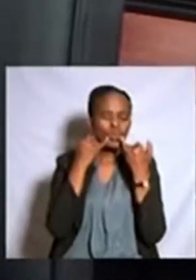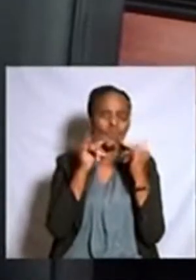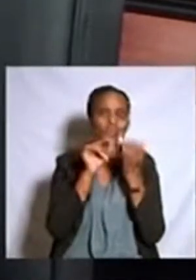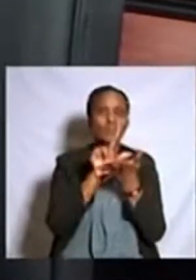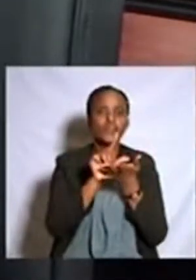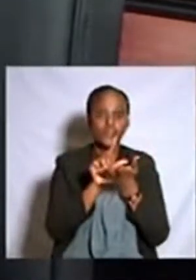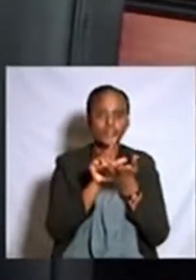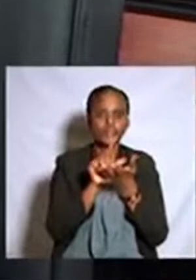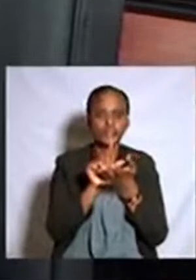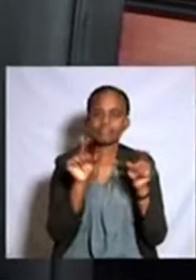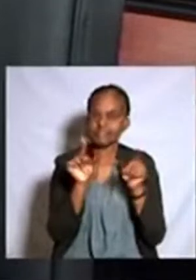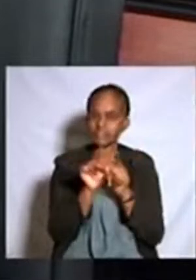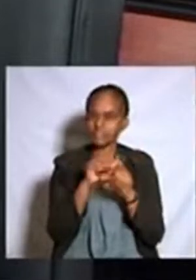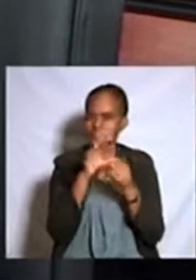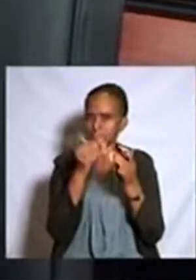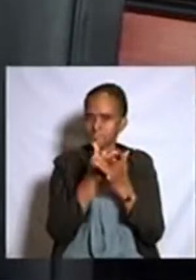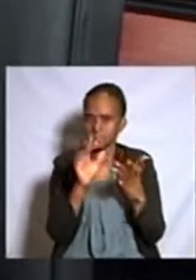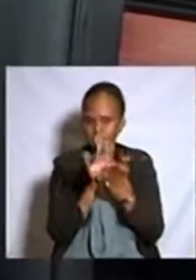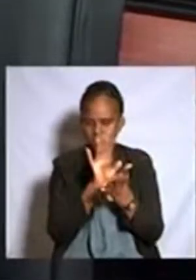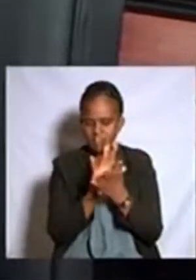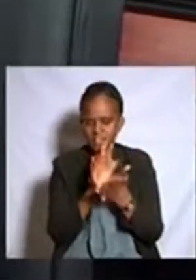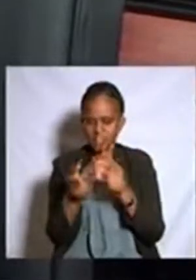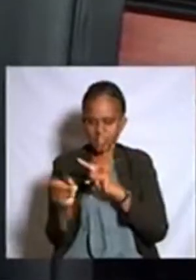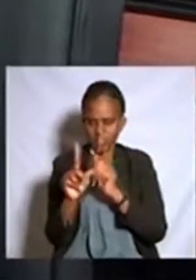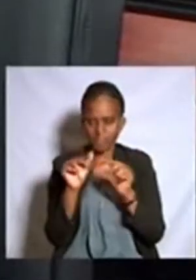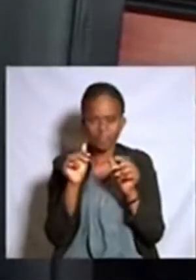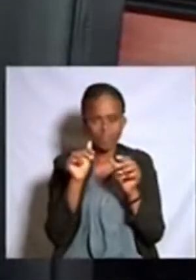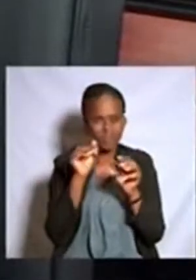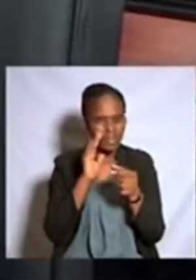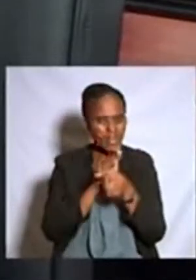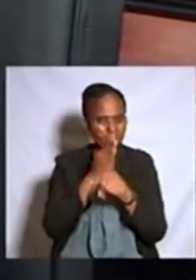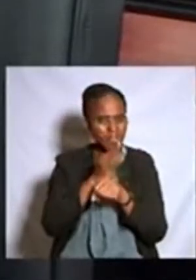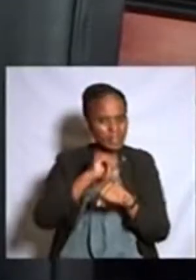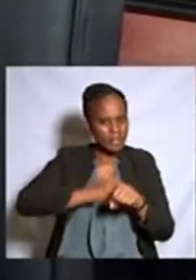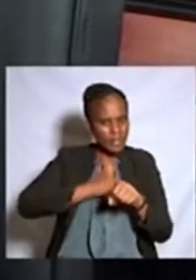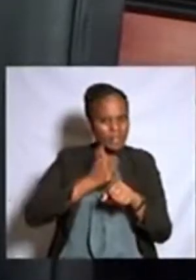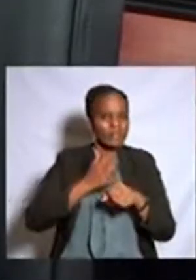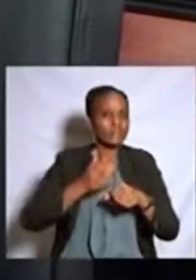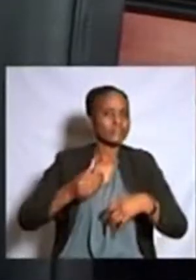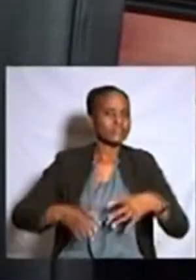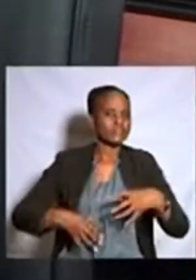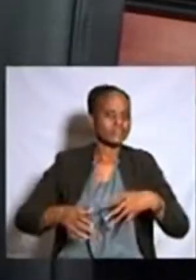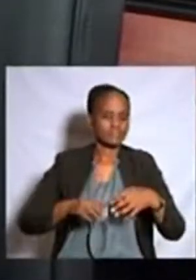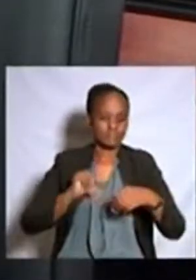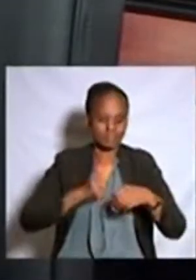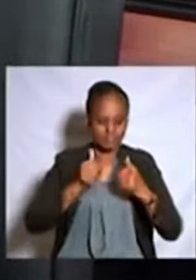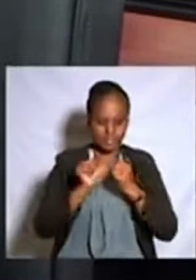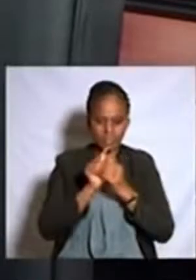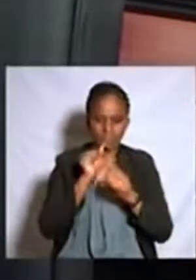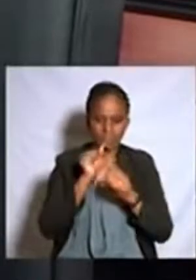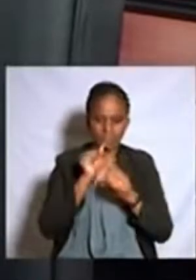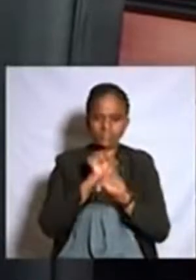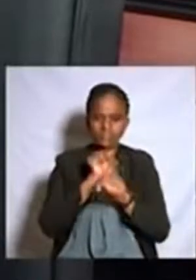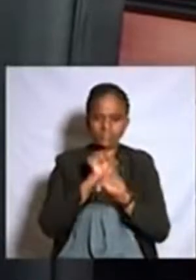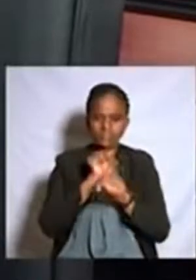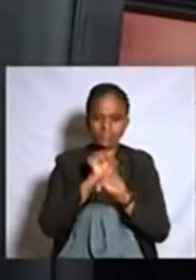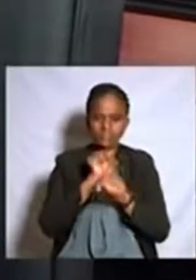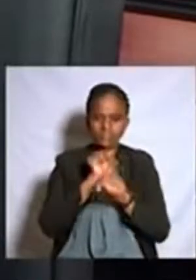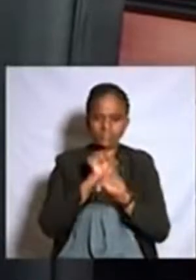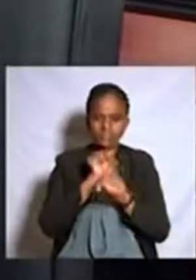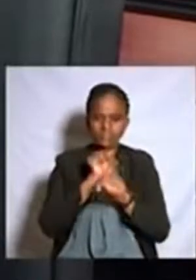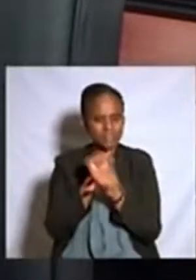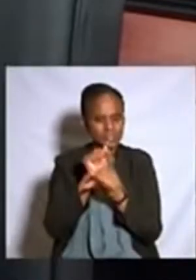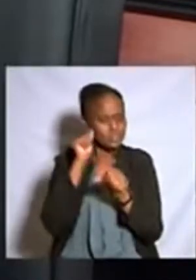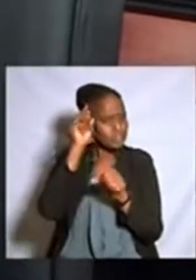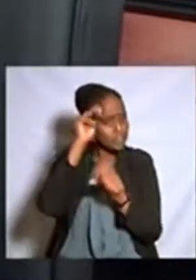and uplift title within a month after we lodge. So I think with the engagements with the council and also the engagements with